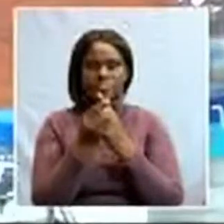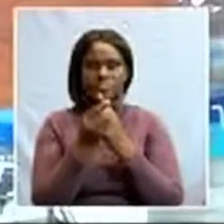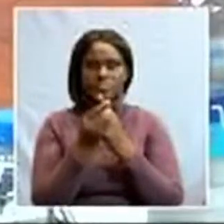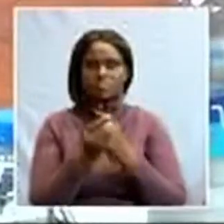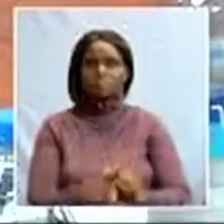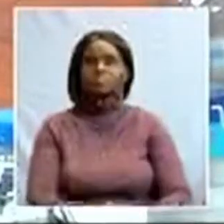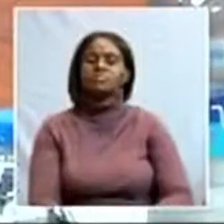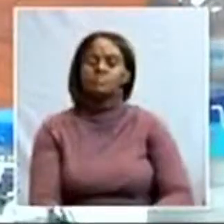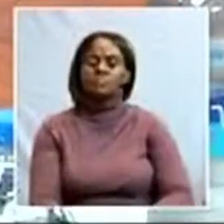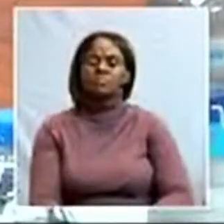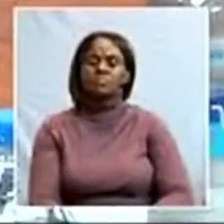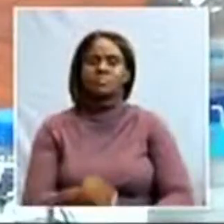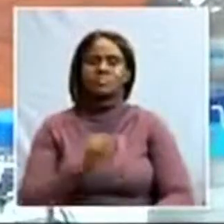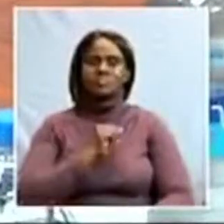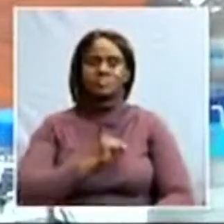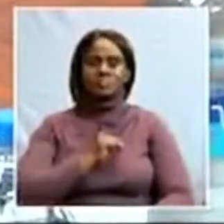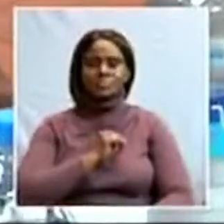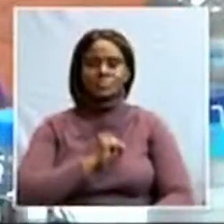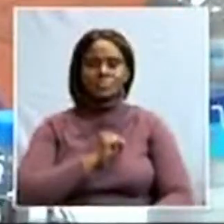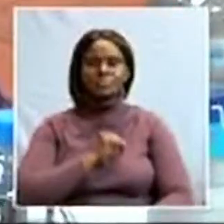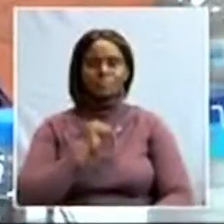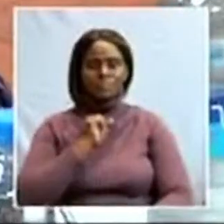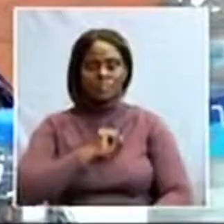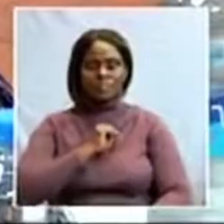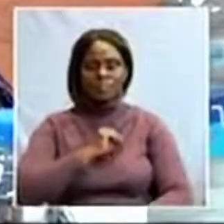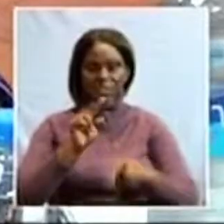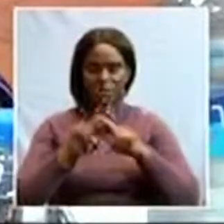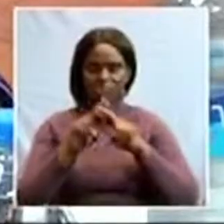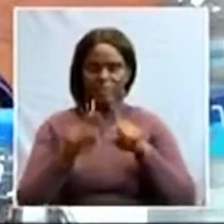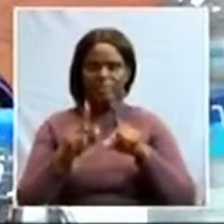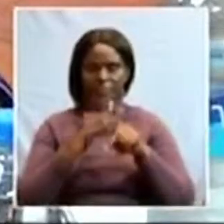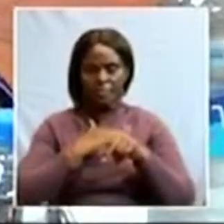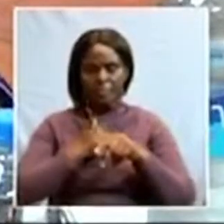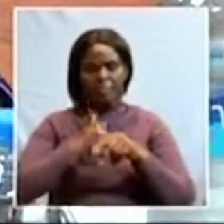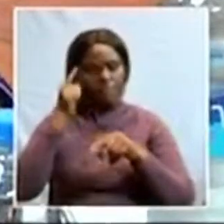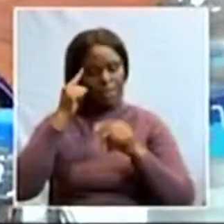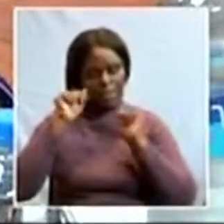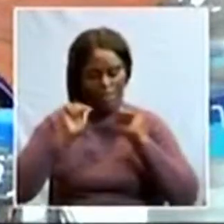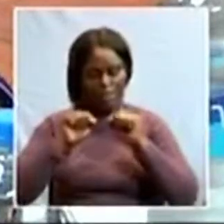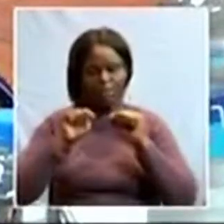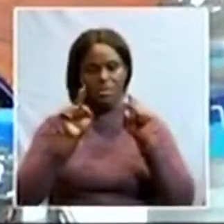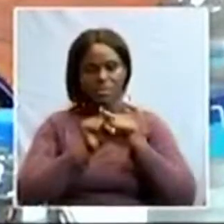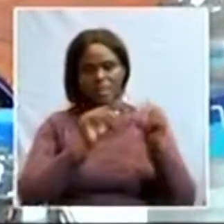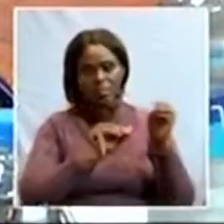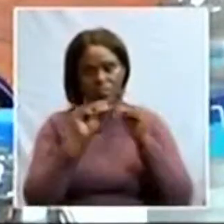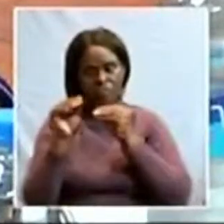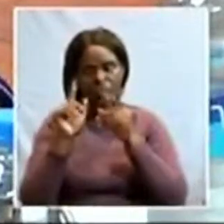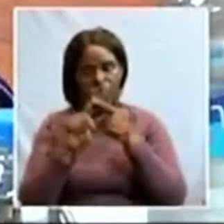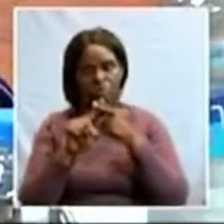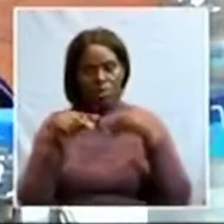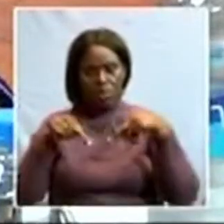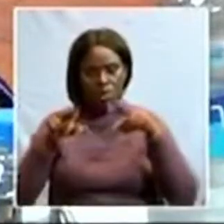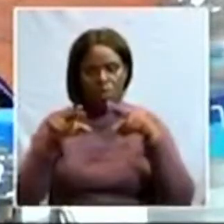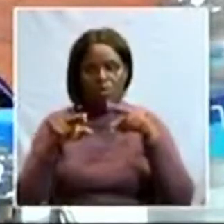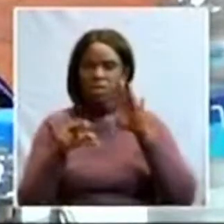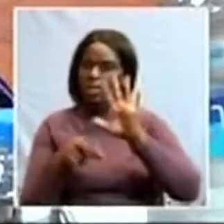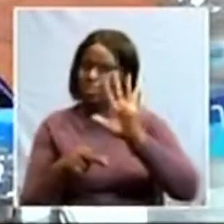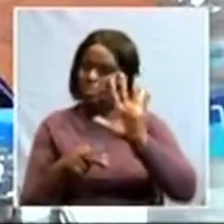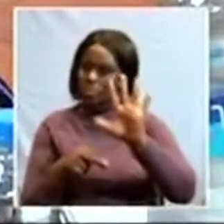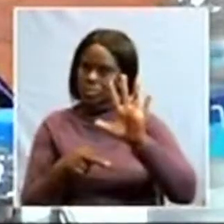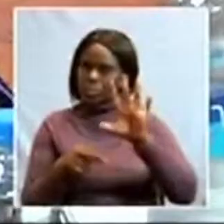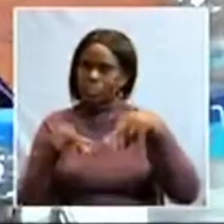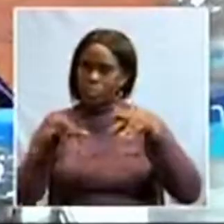Isn't this a repetition? Oh, sorry, Chair. I think we can move on to roads and